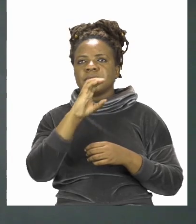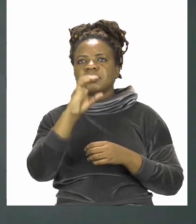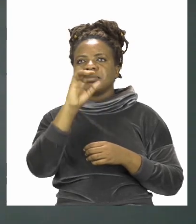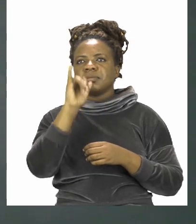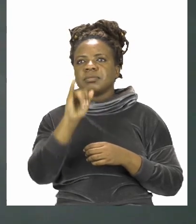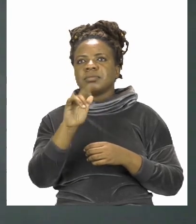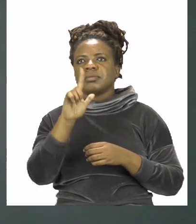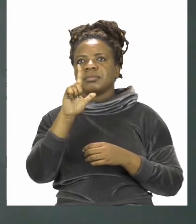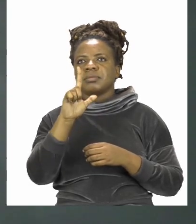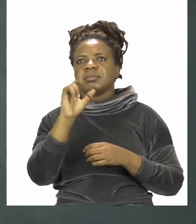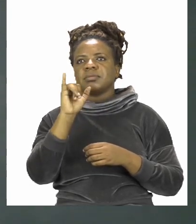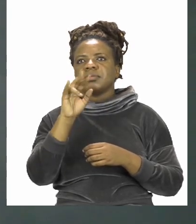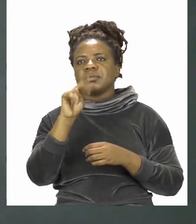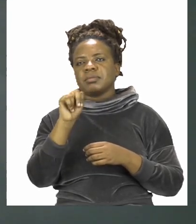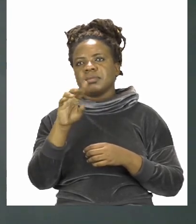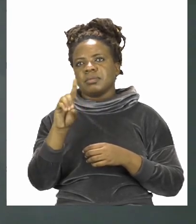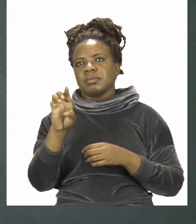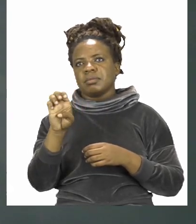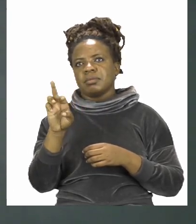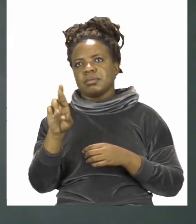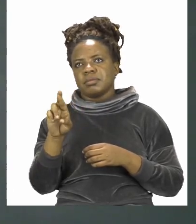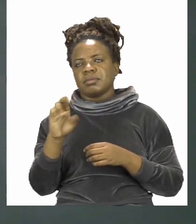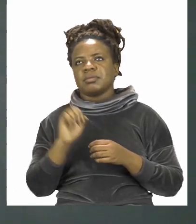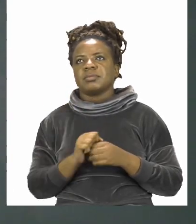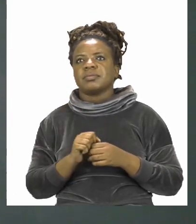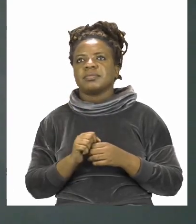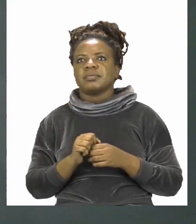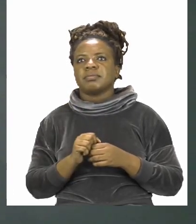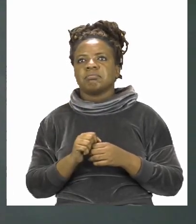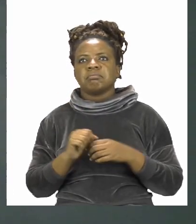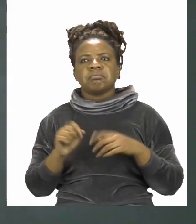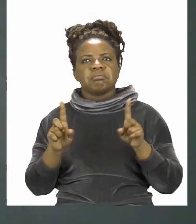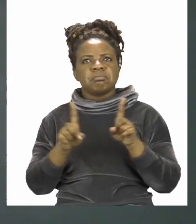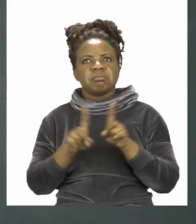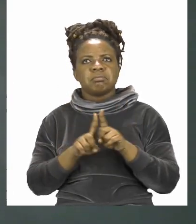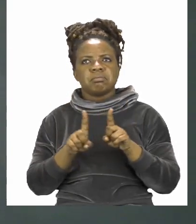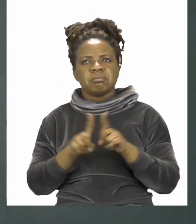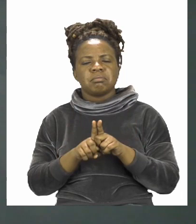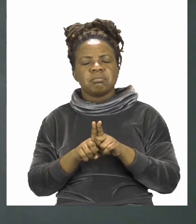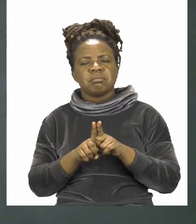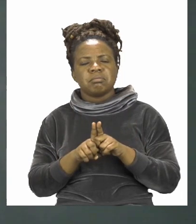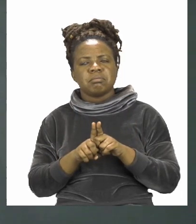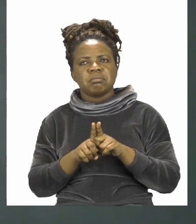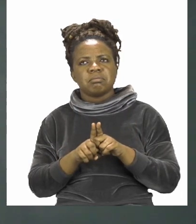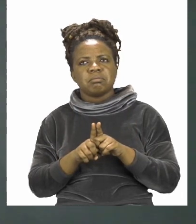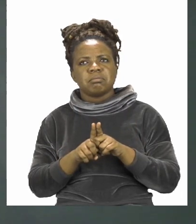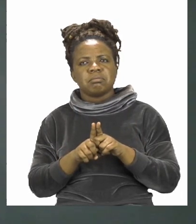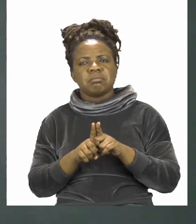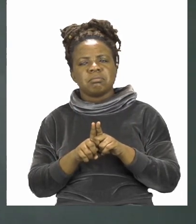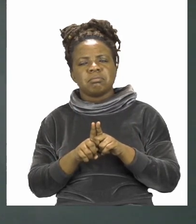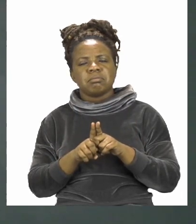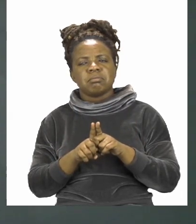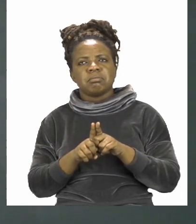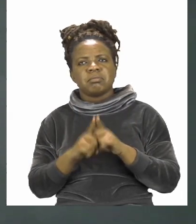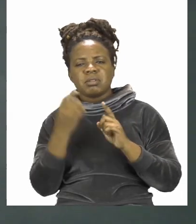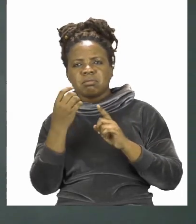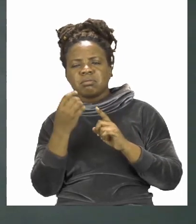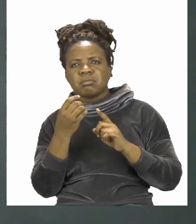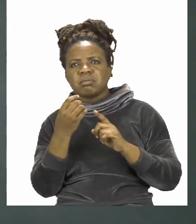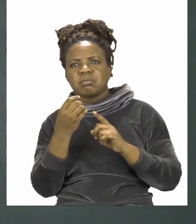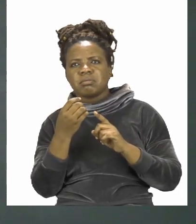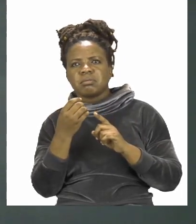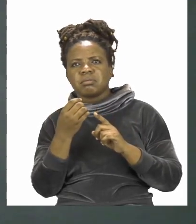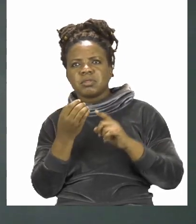Cylinder. Now a cylinder looks like it has two tops or bottoms. So you can turn